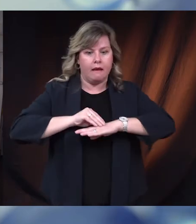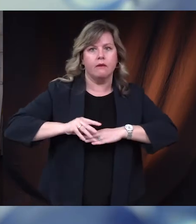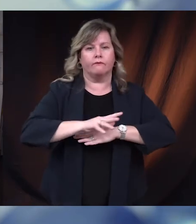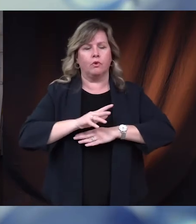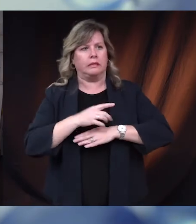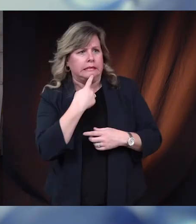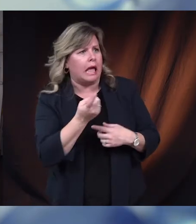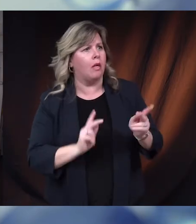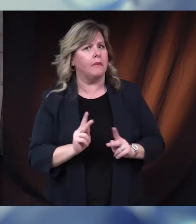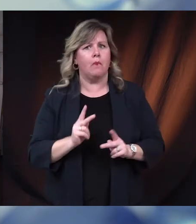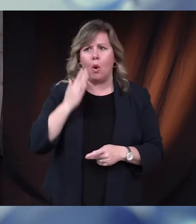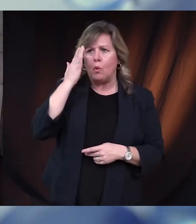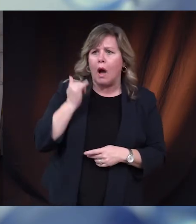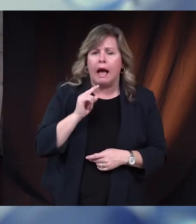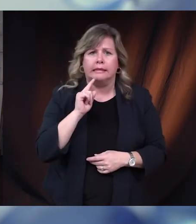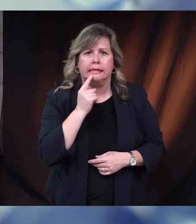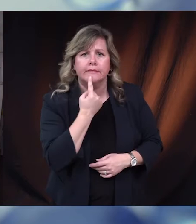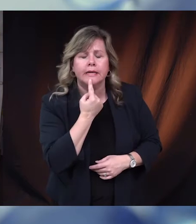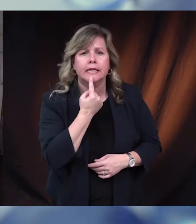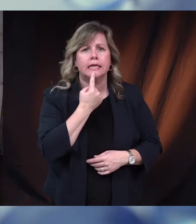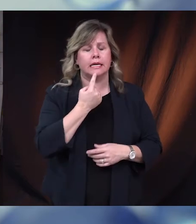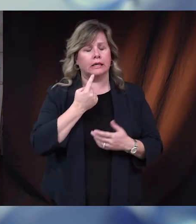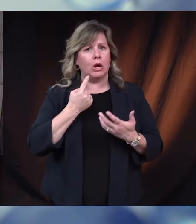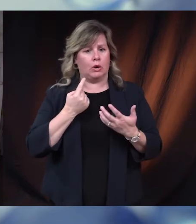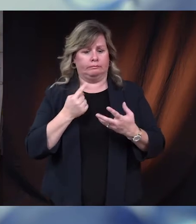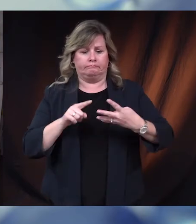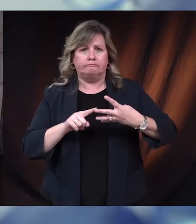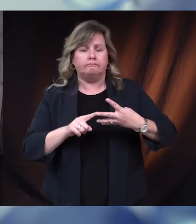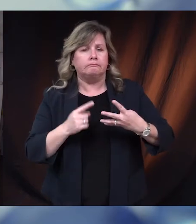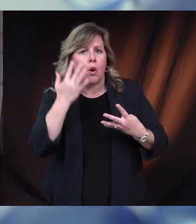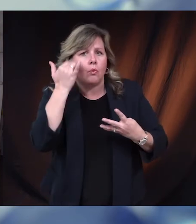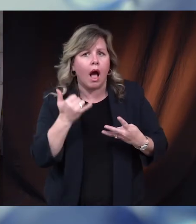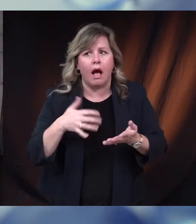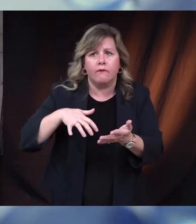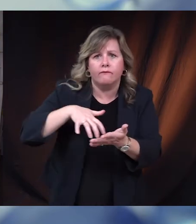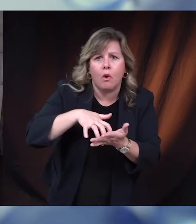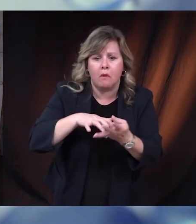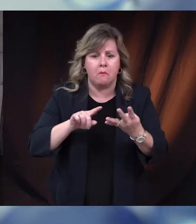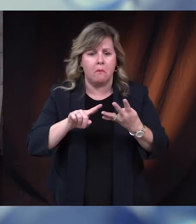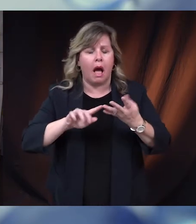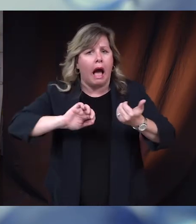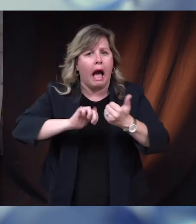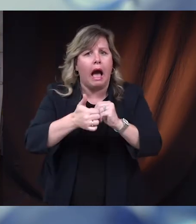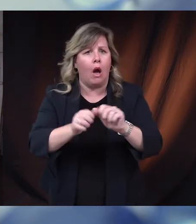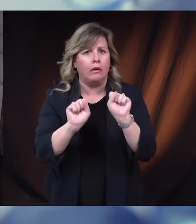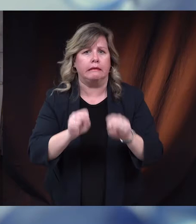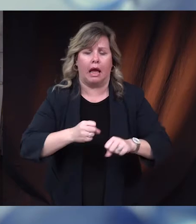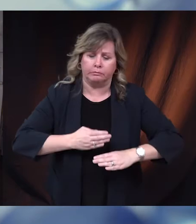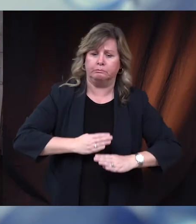is severe, why they are vulnerable, and that there is, in fact, things they can do to protect themselves and all of